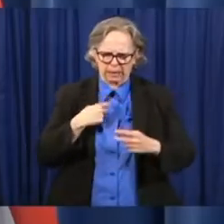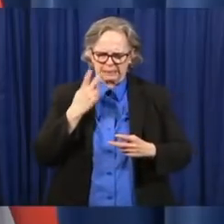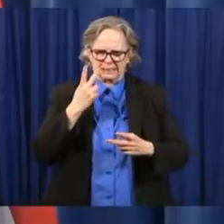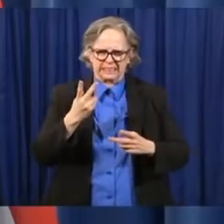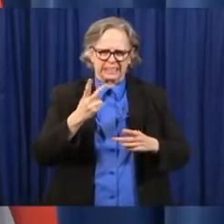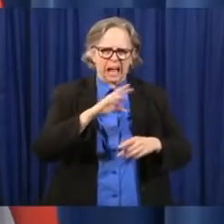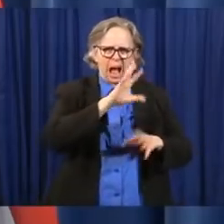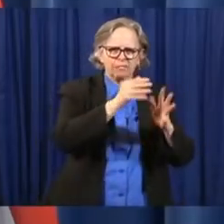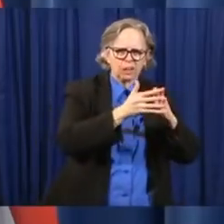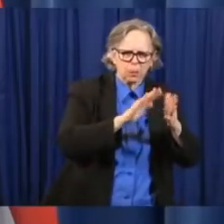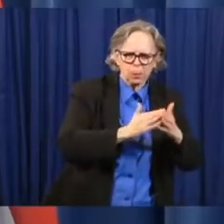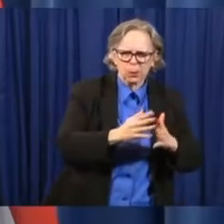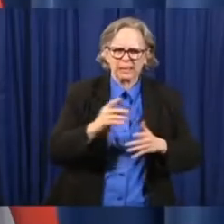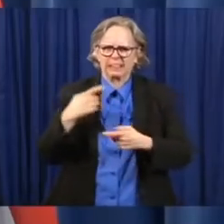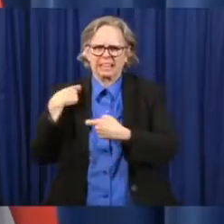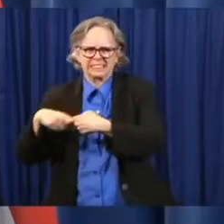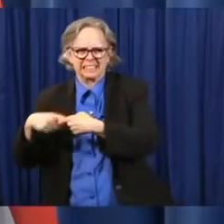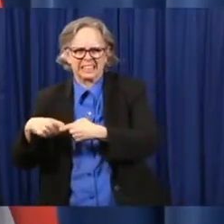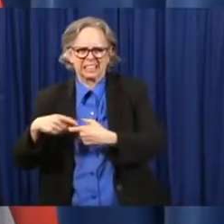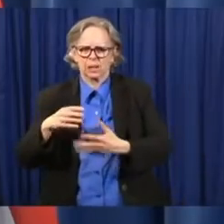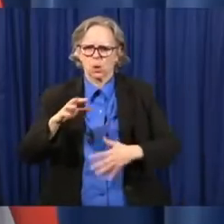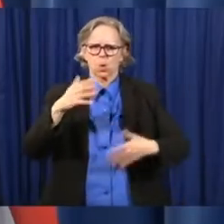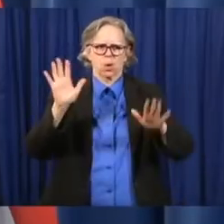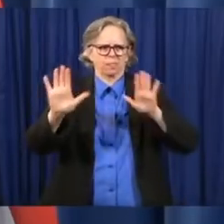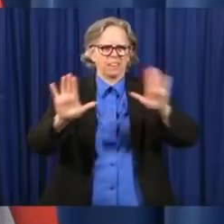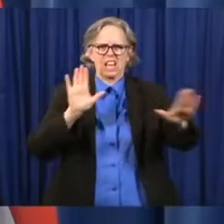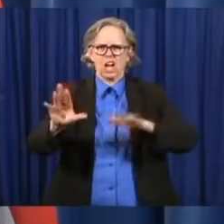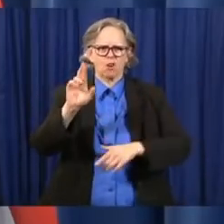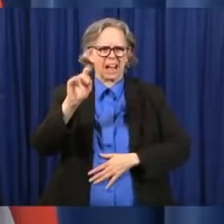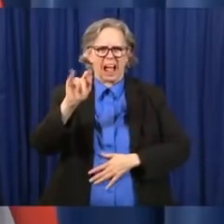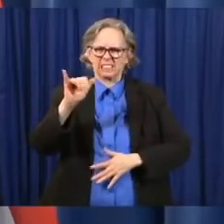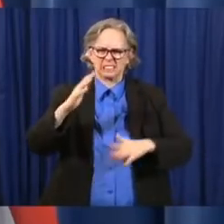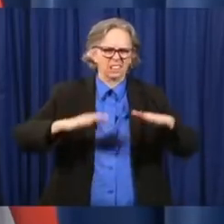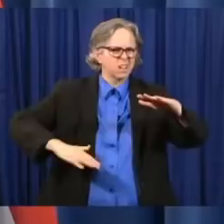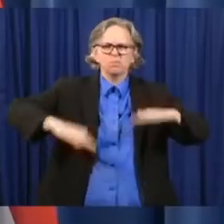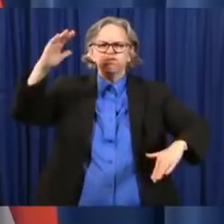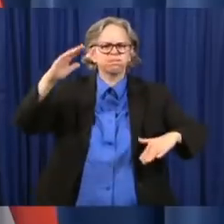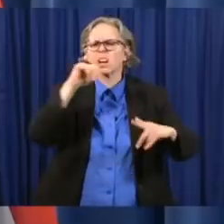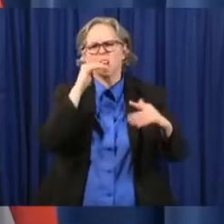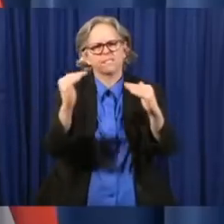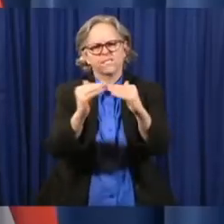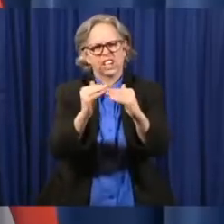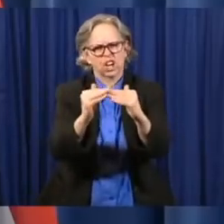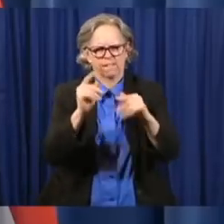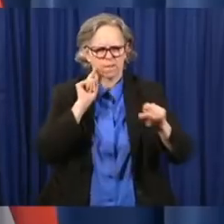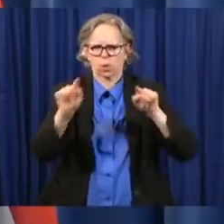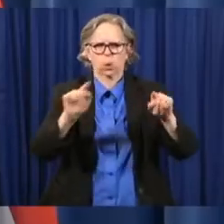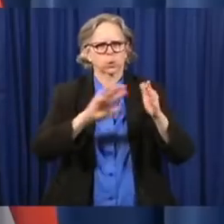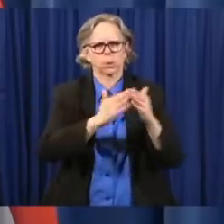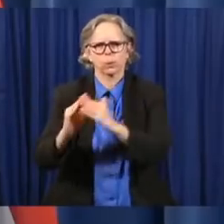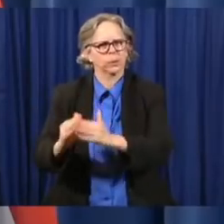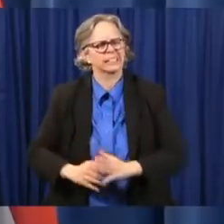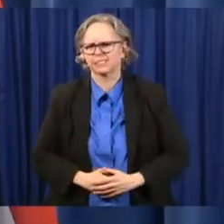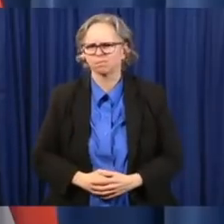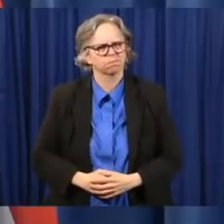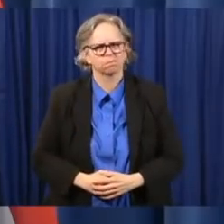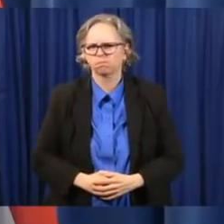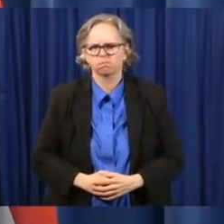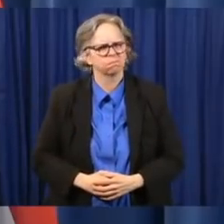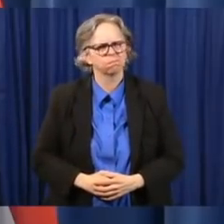reality of some of the disparity that we have. You know, this is a